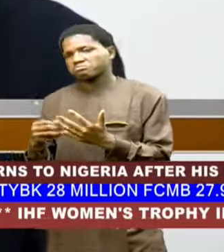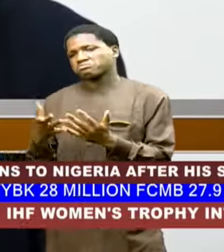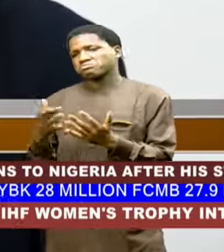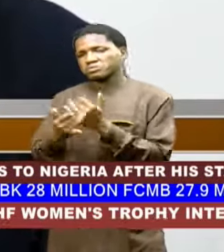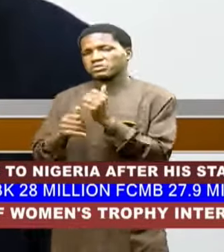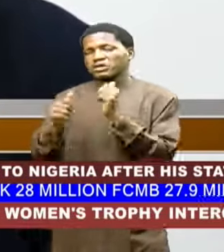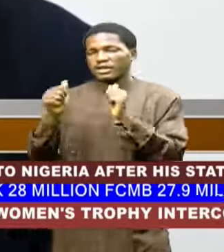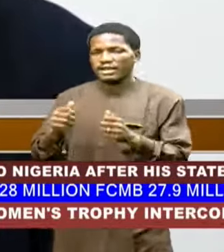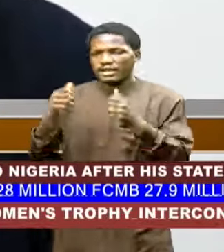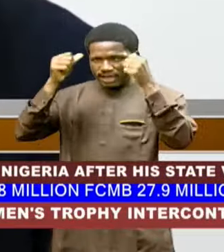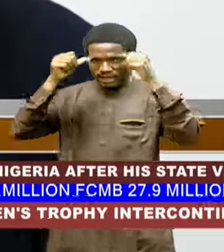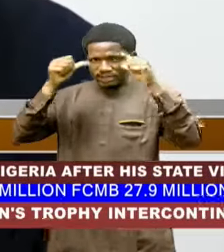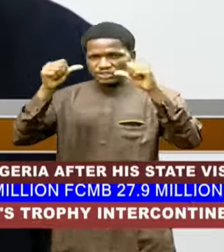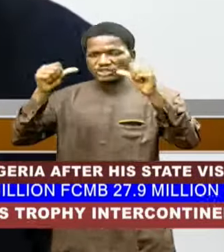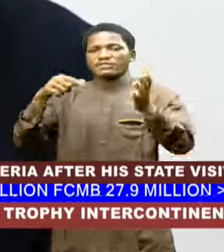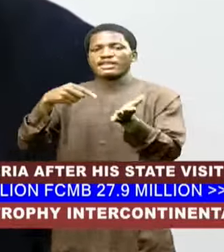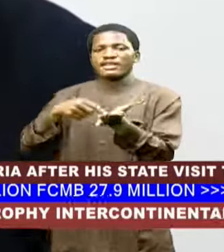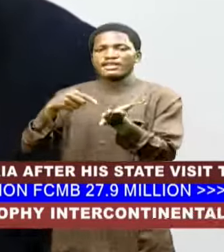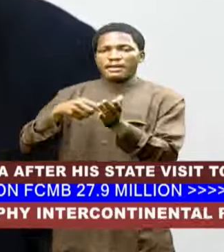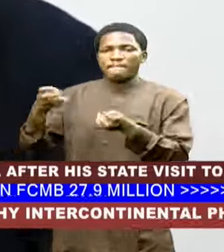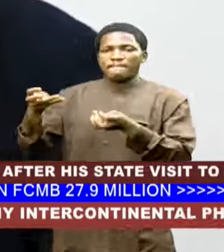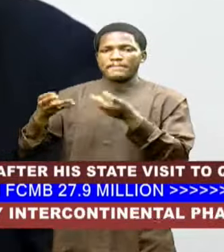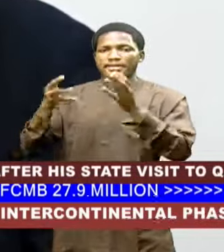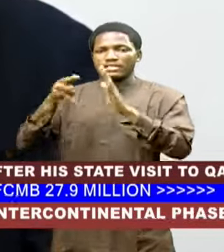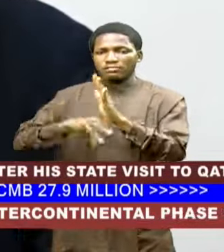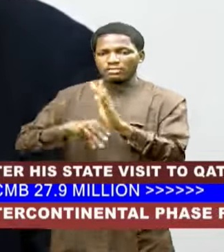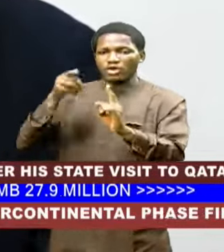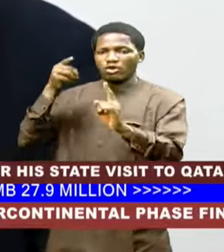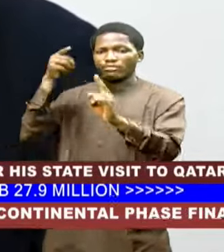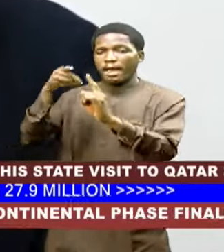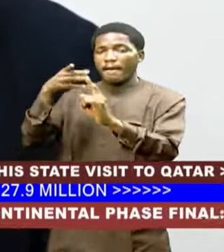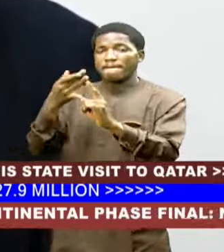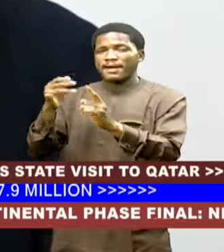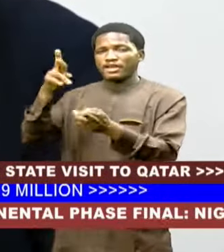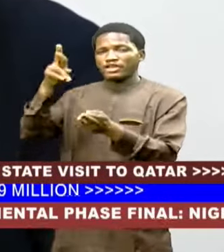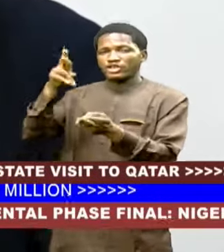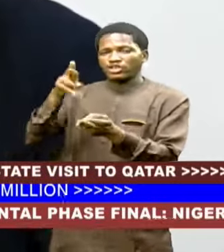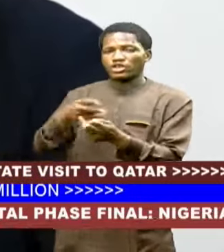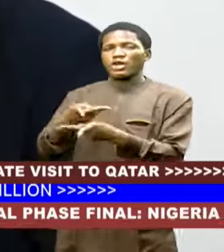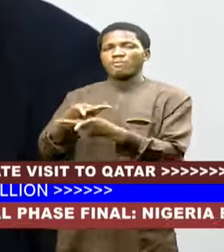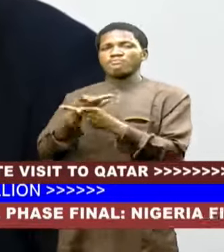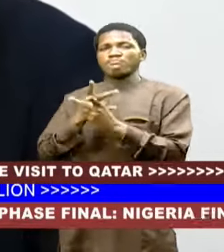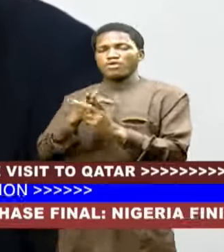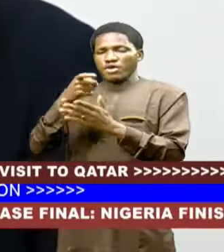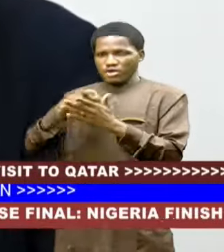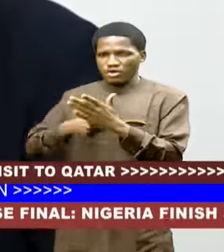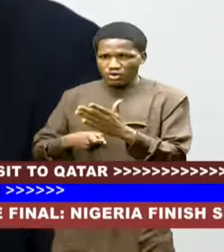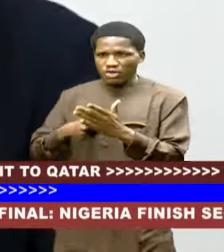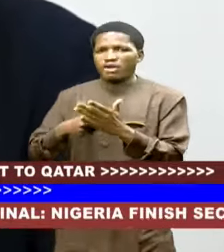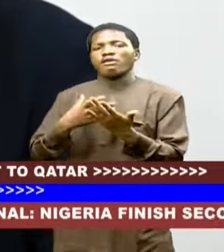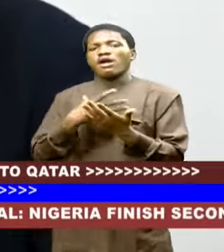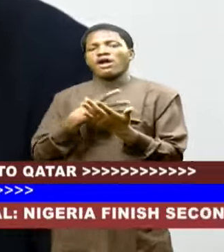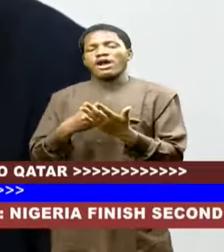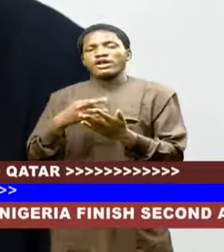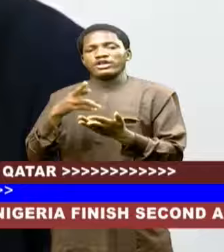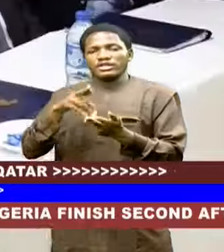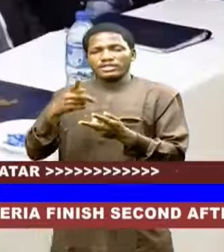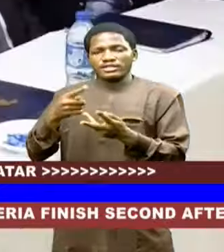management objectives of minimizing borrowing costs and mitigating the risk associated with market